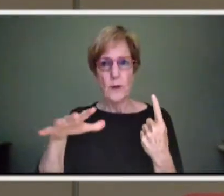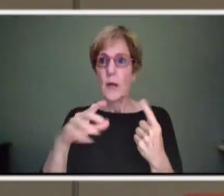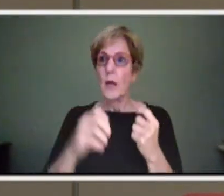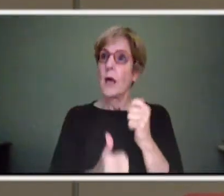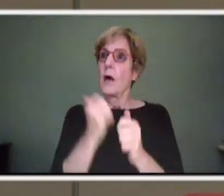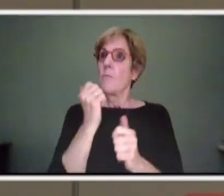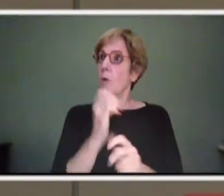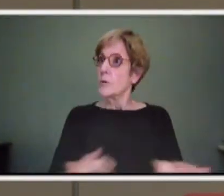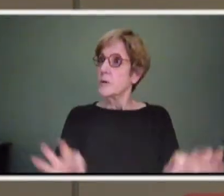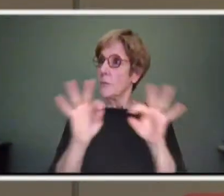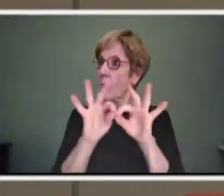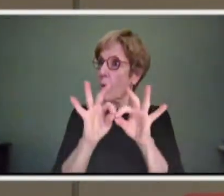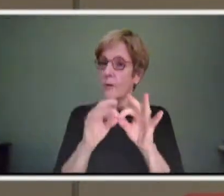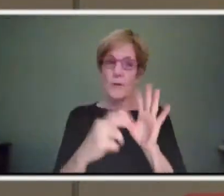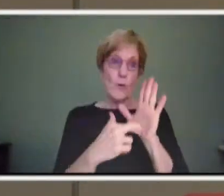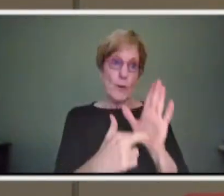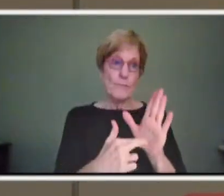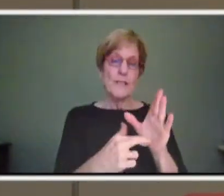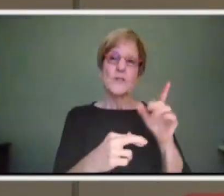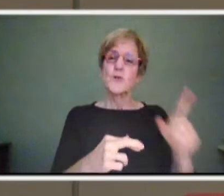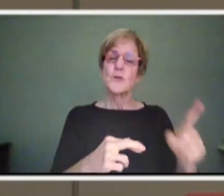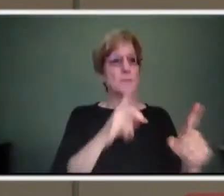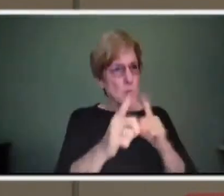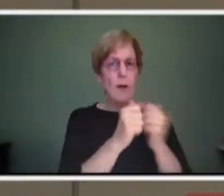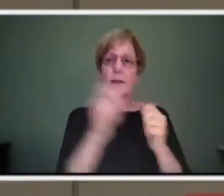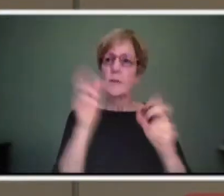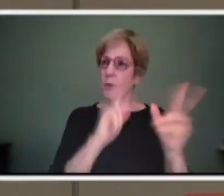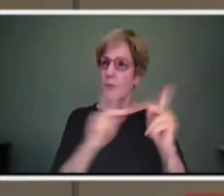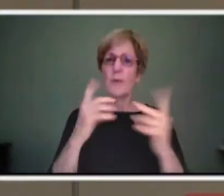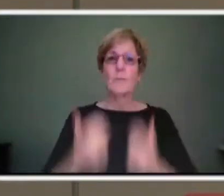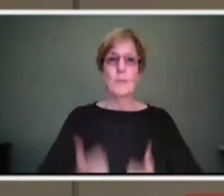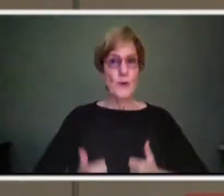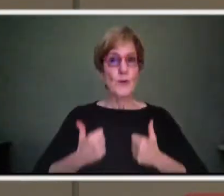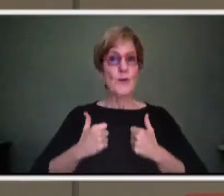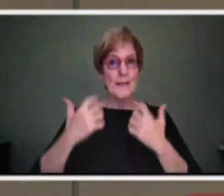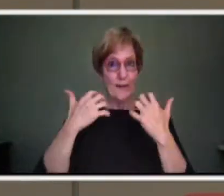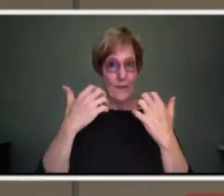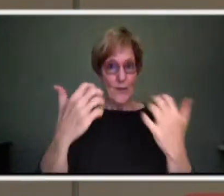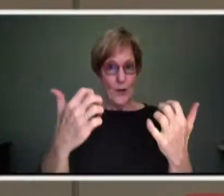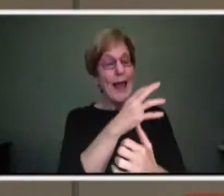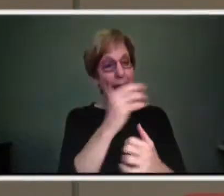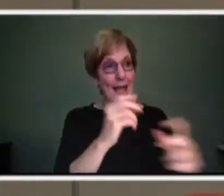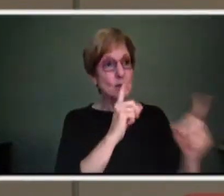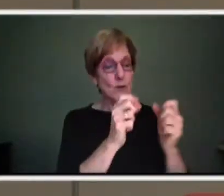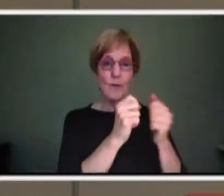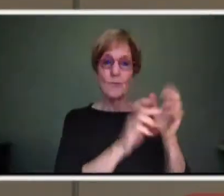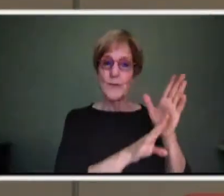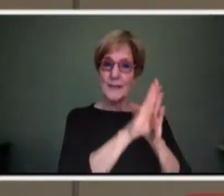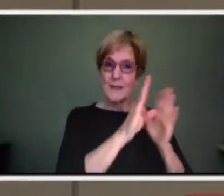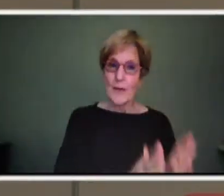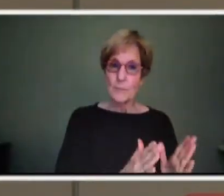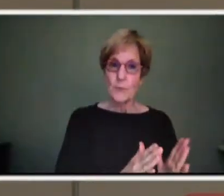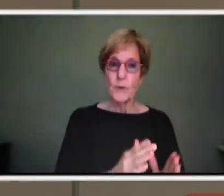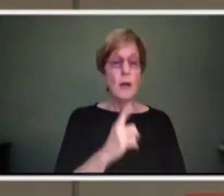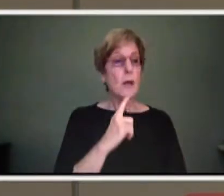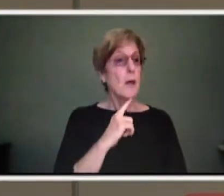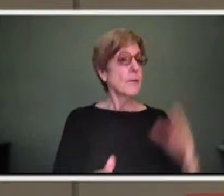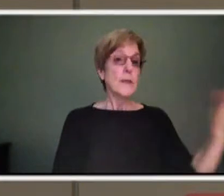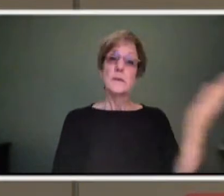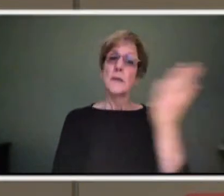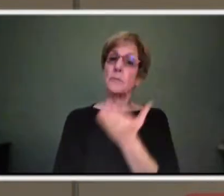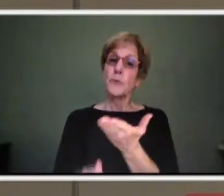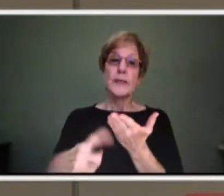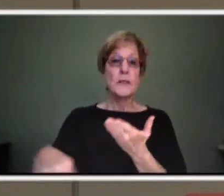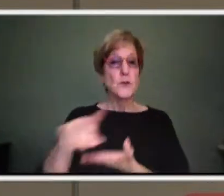district representative, she has been out speaking with the community, and she reached out to the petitioner. The petitioner chose to bring it to full council, for